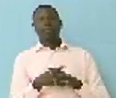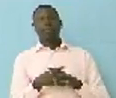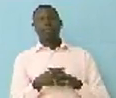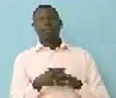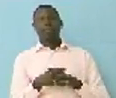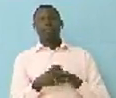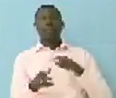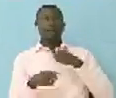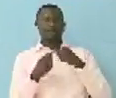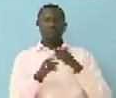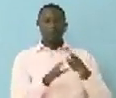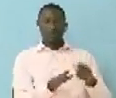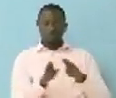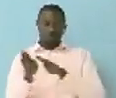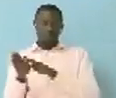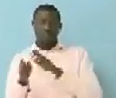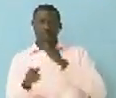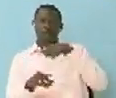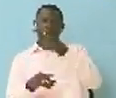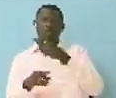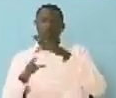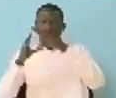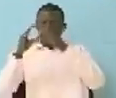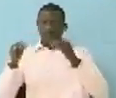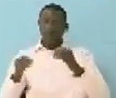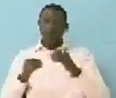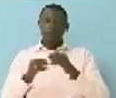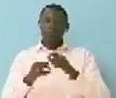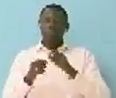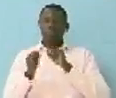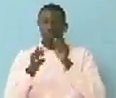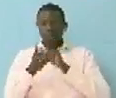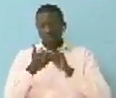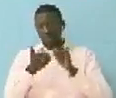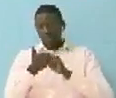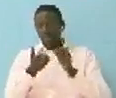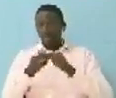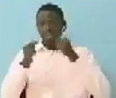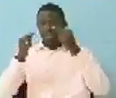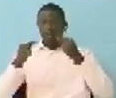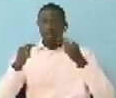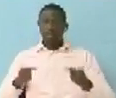Then they will be moved to the next office again for statement taking. This